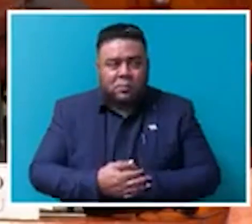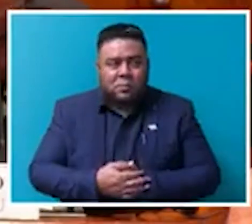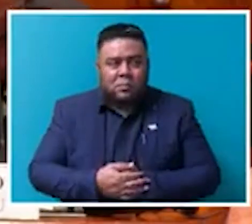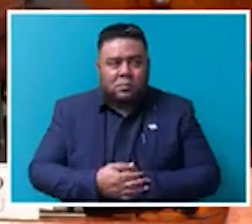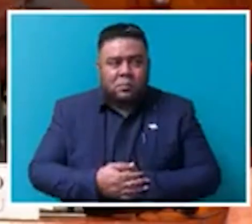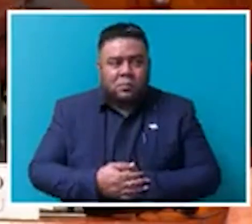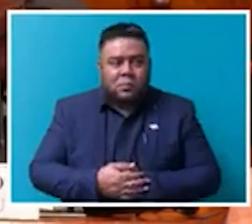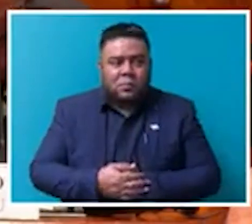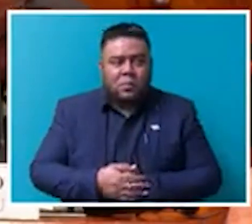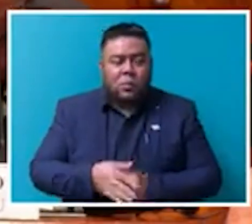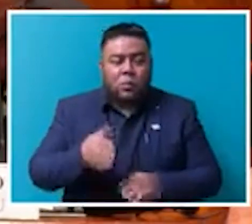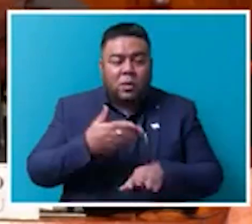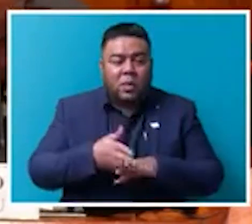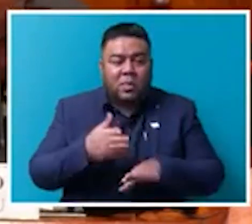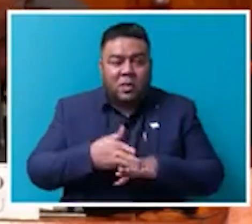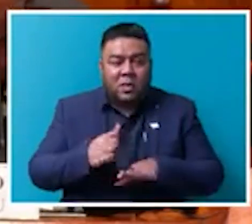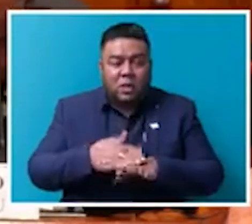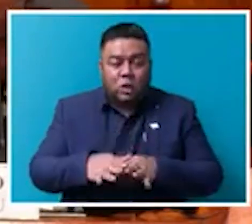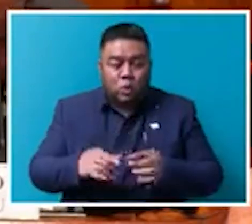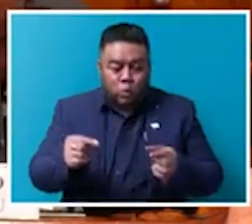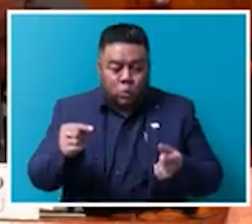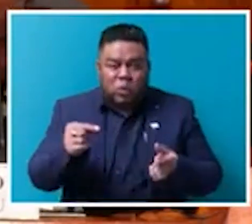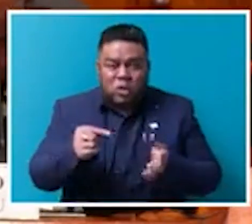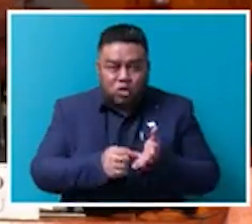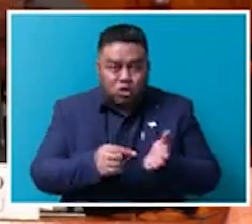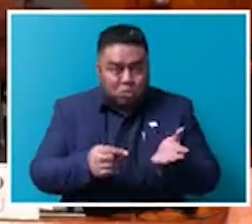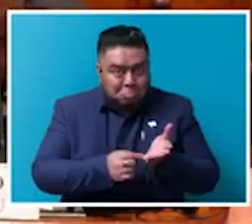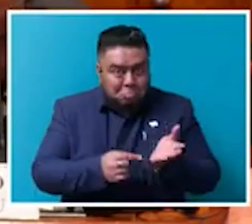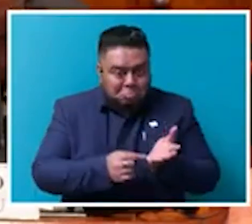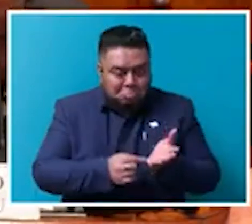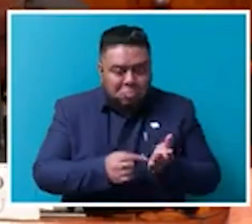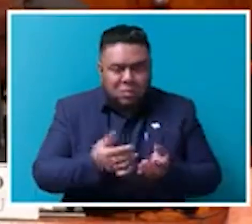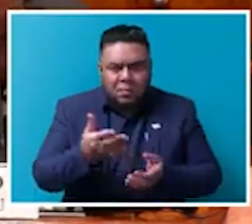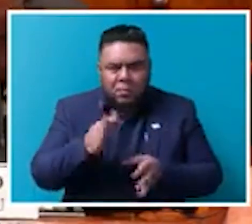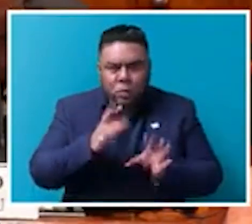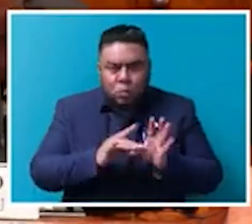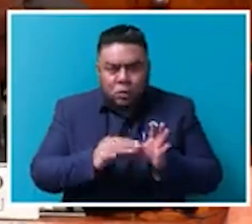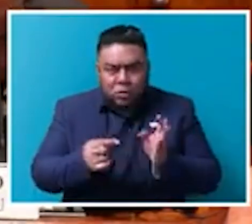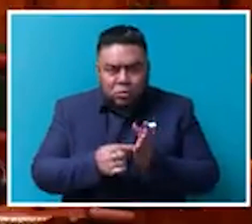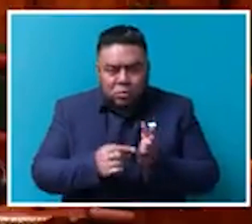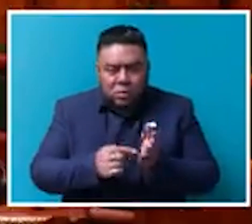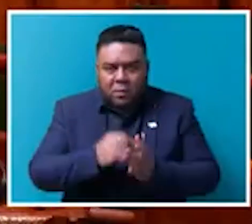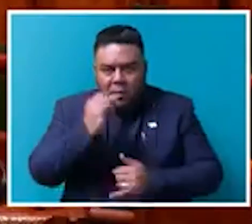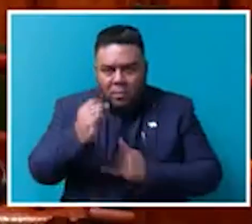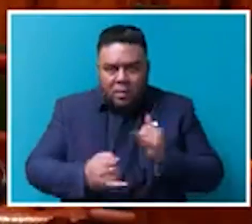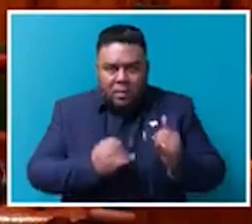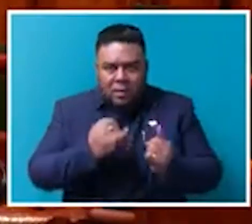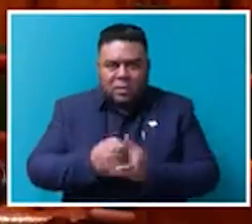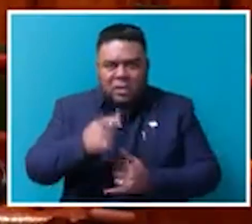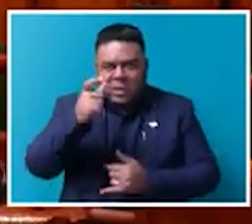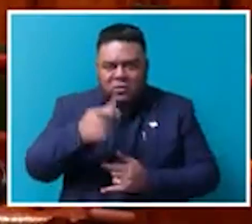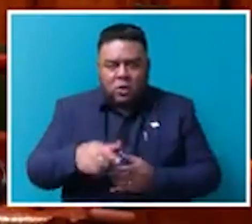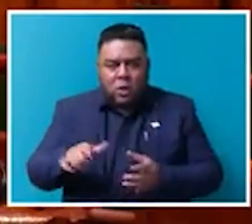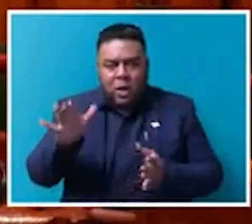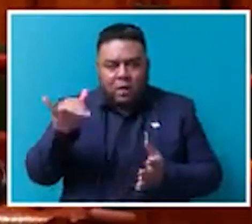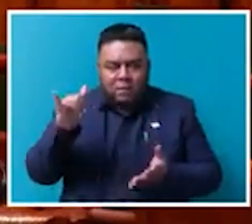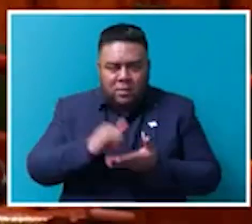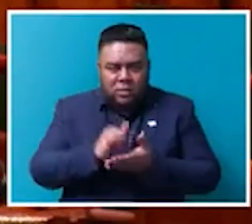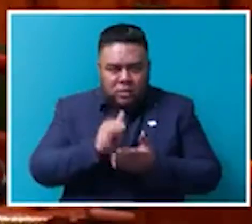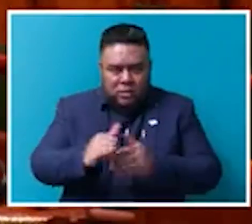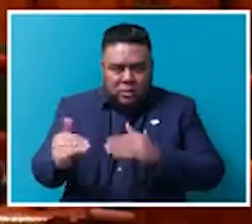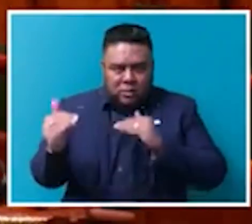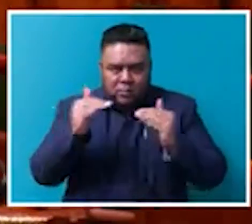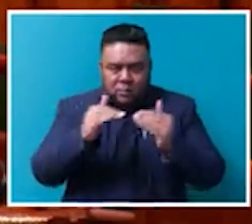a modern chip that meets the latest International Civil Aviation Organization standards.